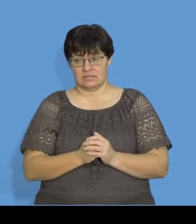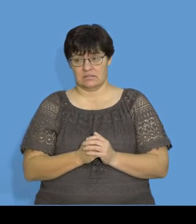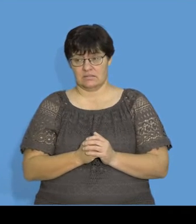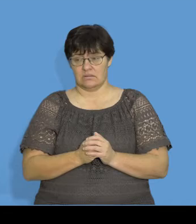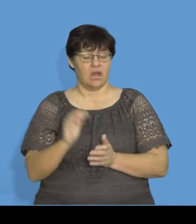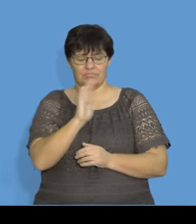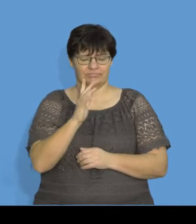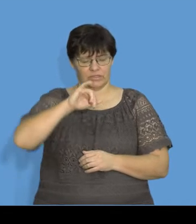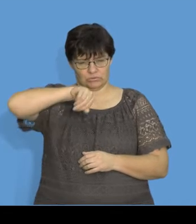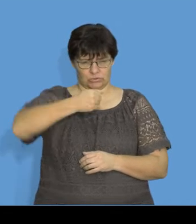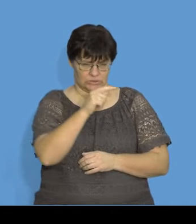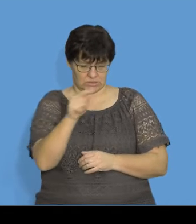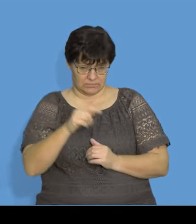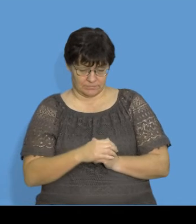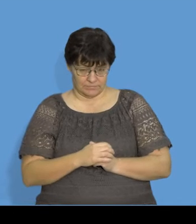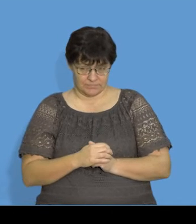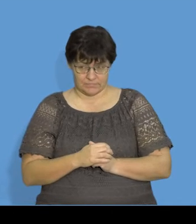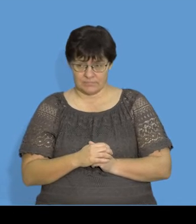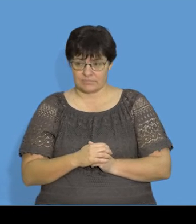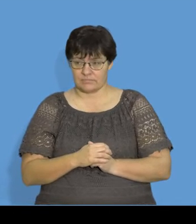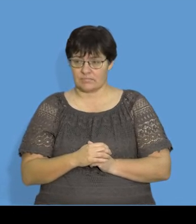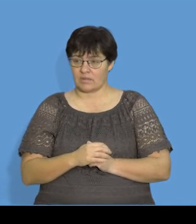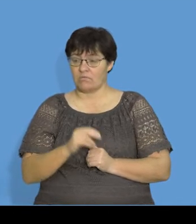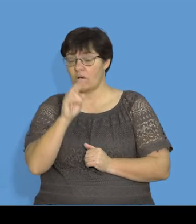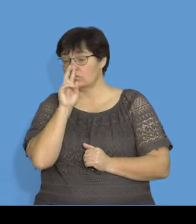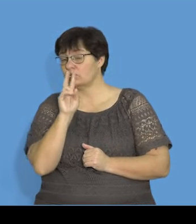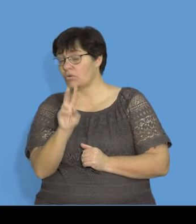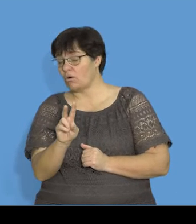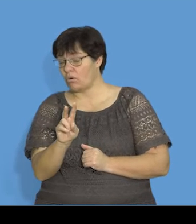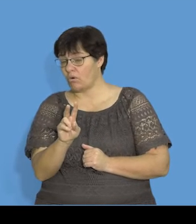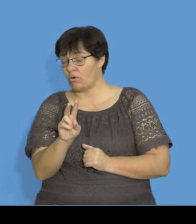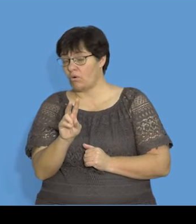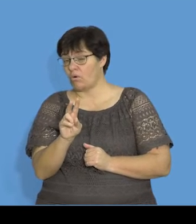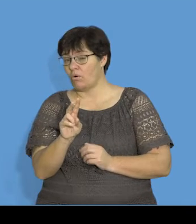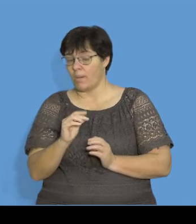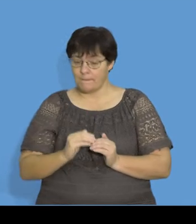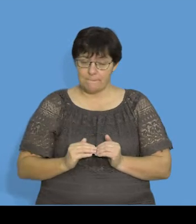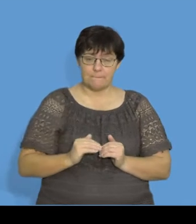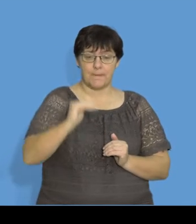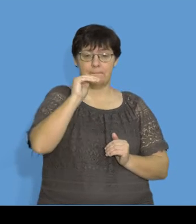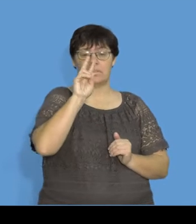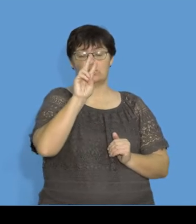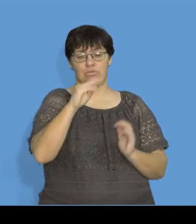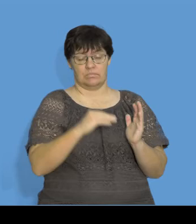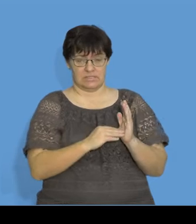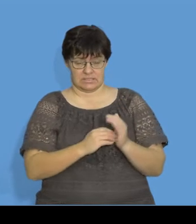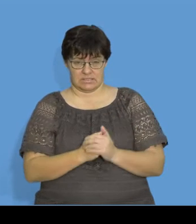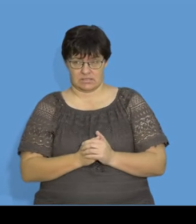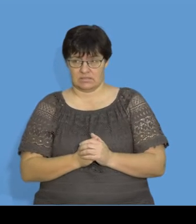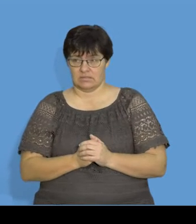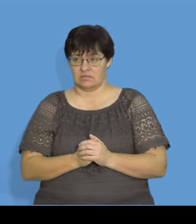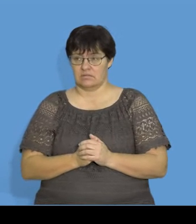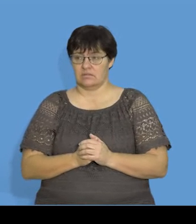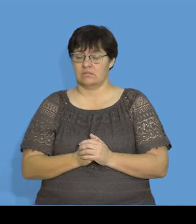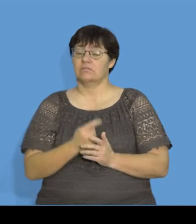joules. Okay? We then saw that it went back up to a height of 2 meters. So if I